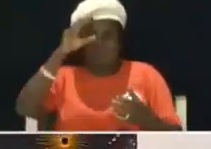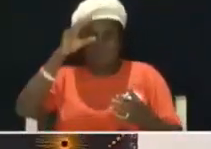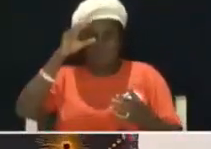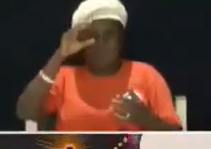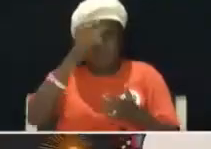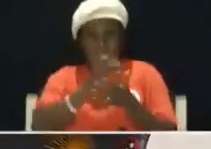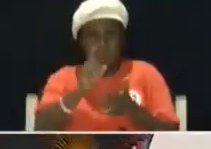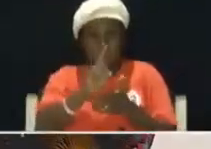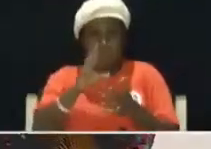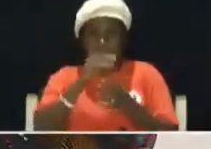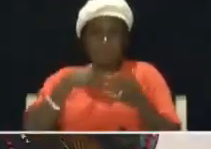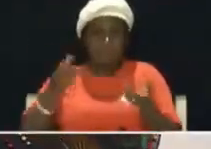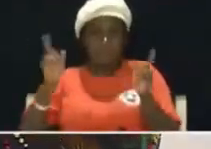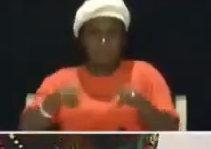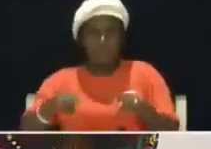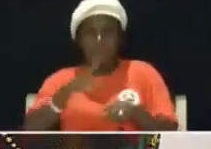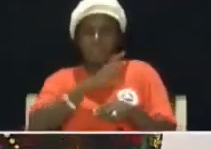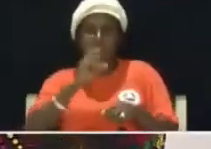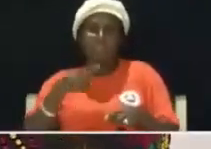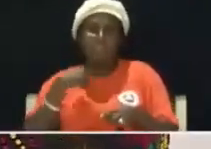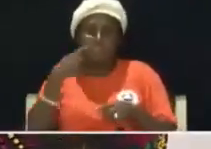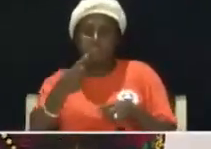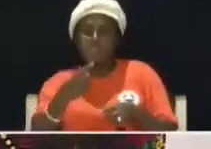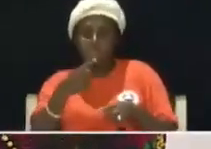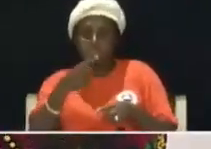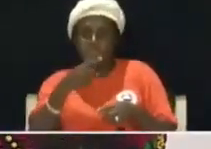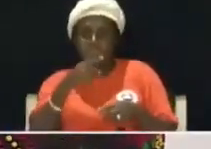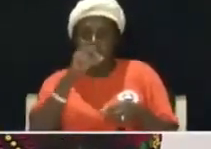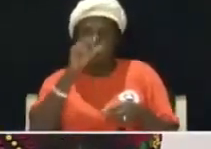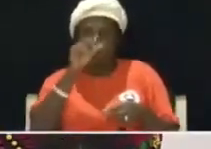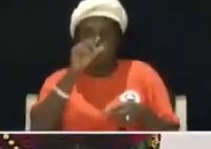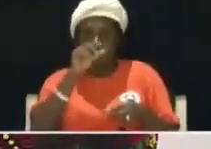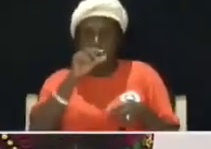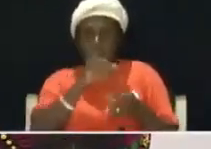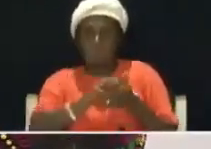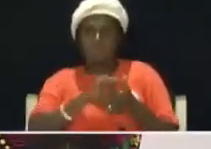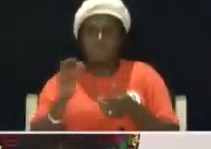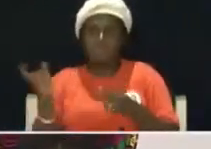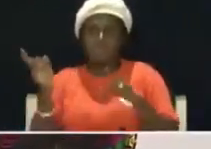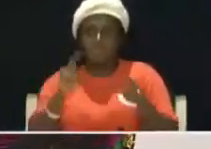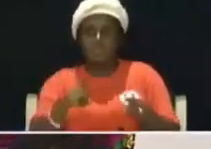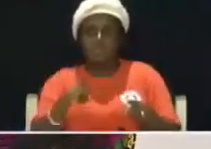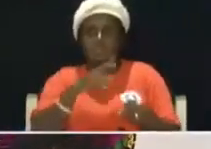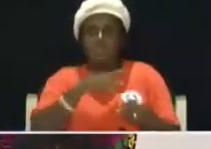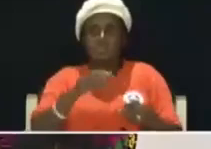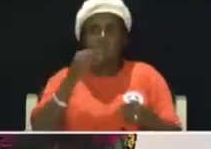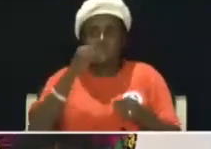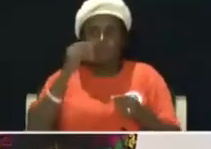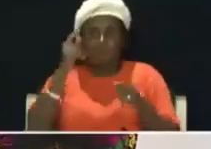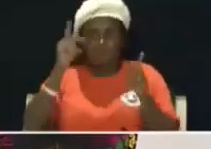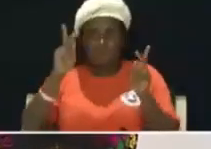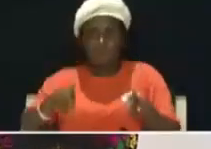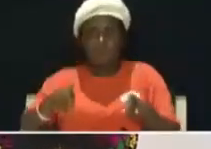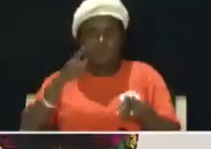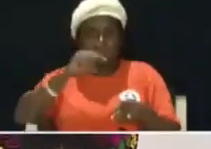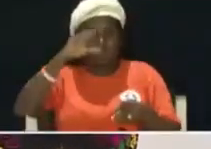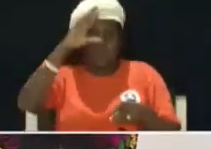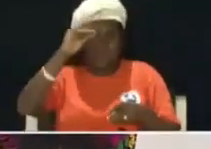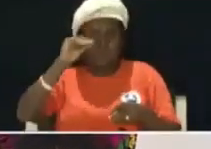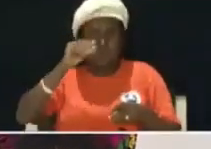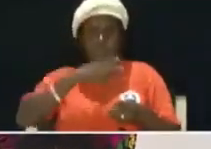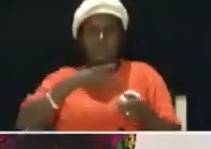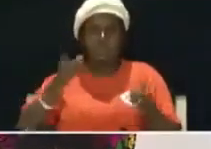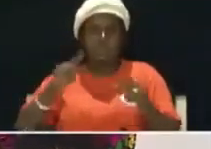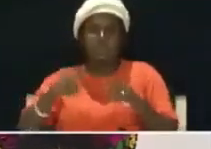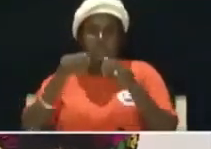him. So he now sent his boy to come and call that boy, that he should come and dine with them. So the boy came and ate with